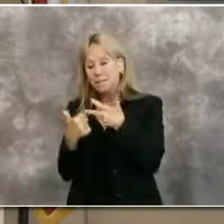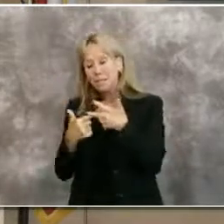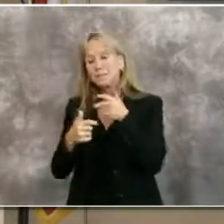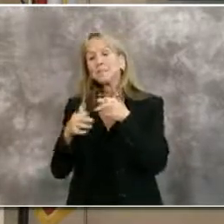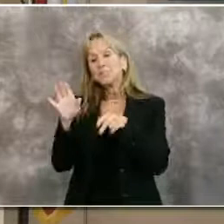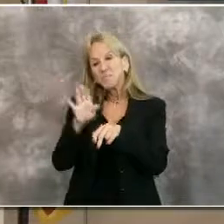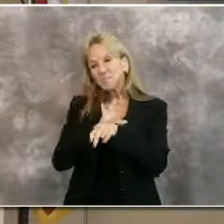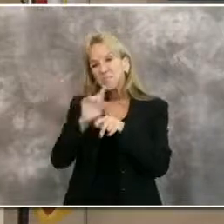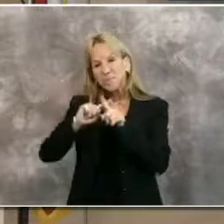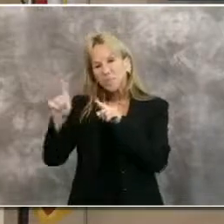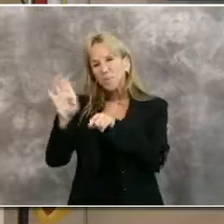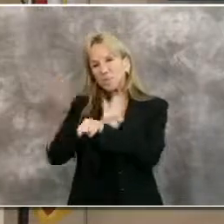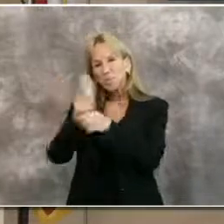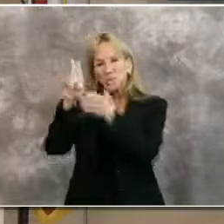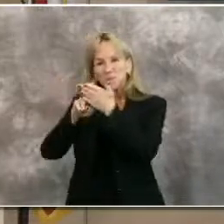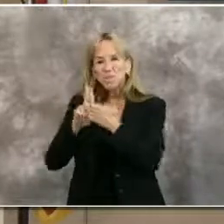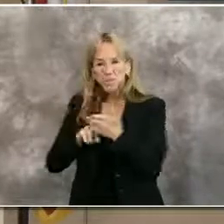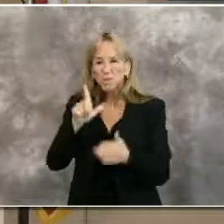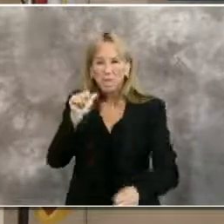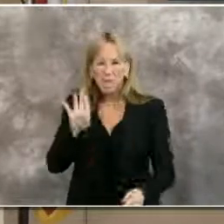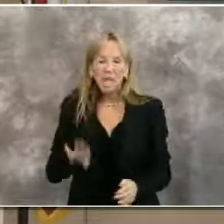Thank you for that explanation.